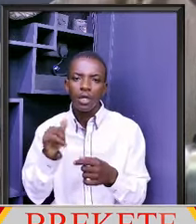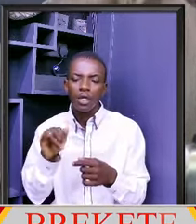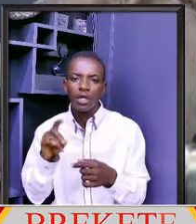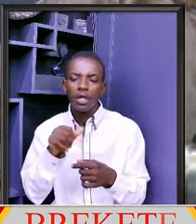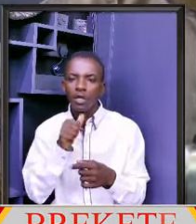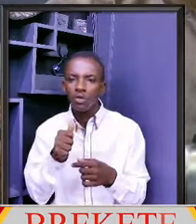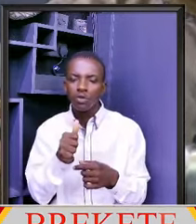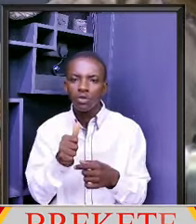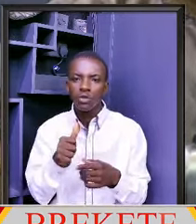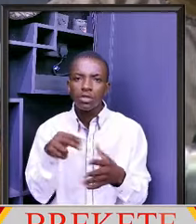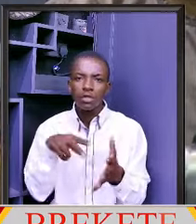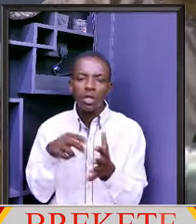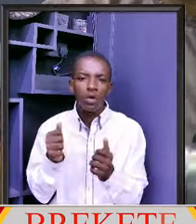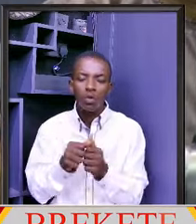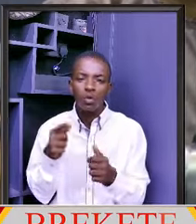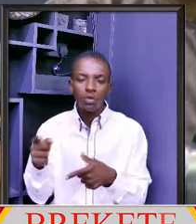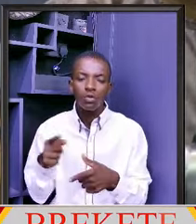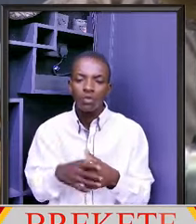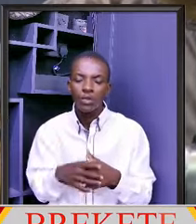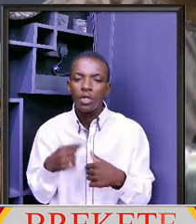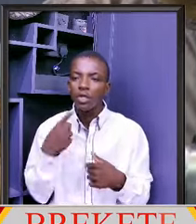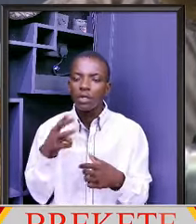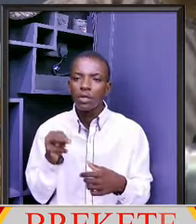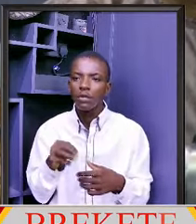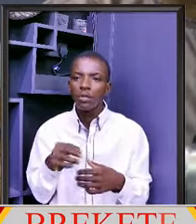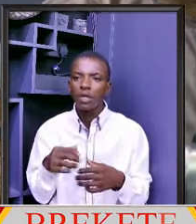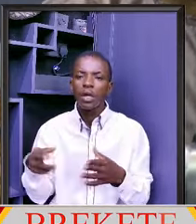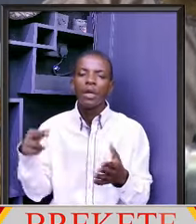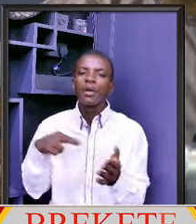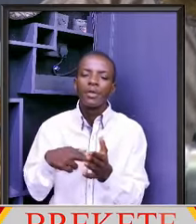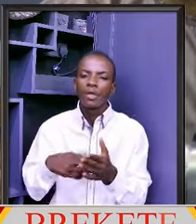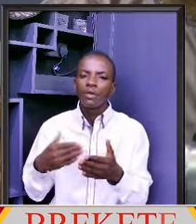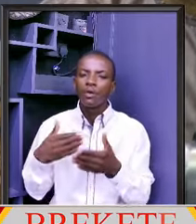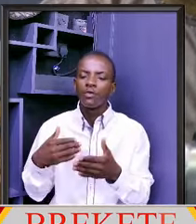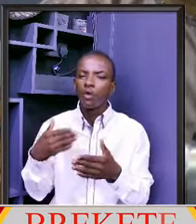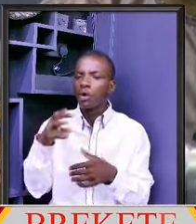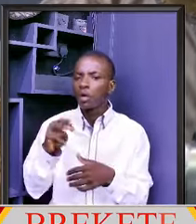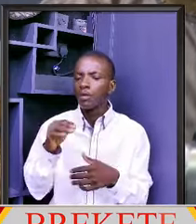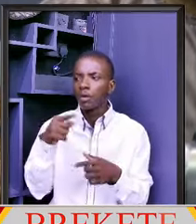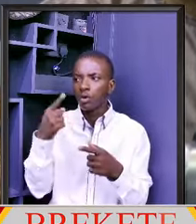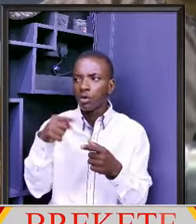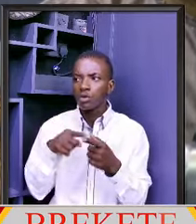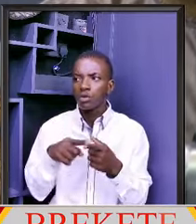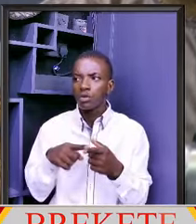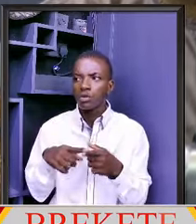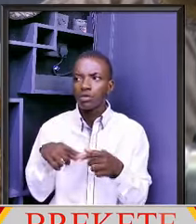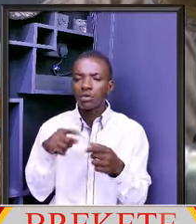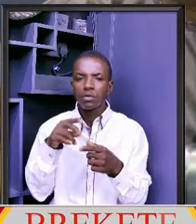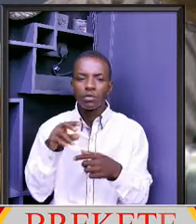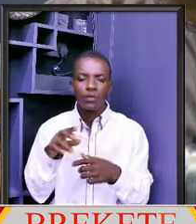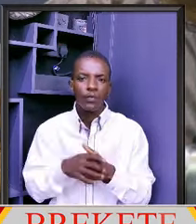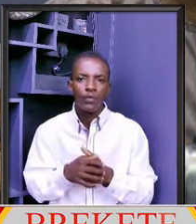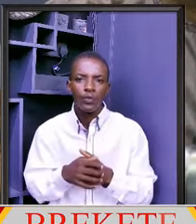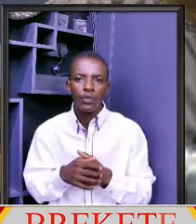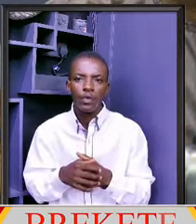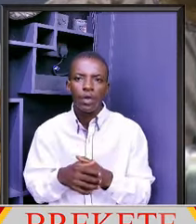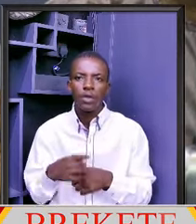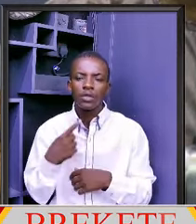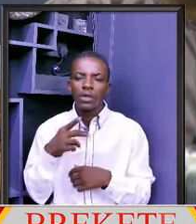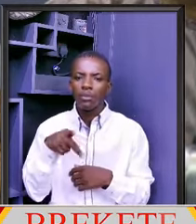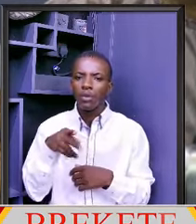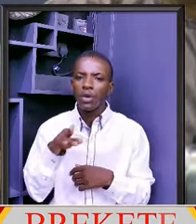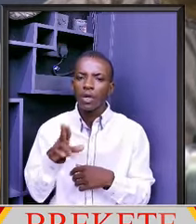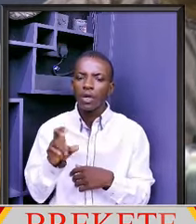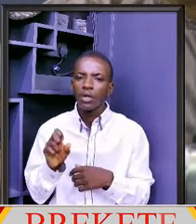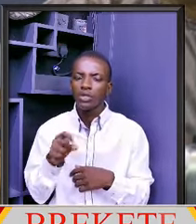you. God bear me with you. You told him. Voice. I told him. And I will repeat it before him because we are going to meet. Yes. And he said,